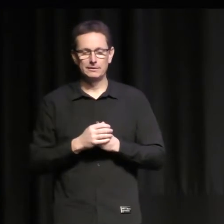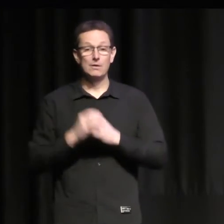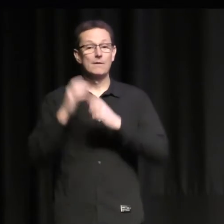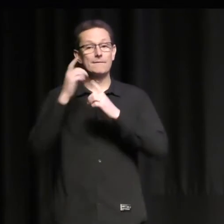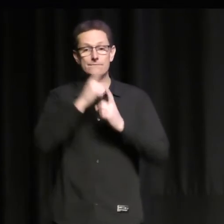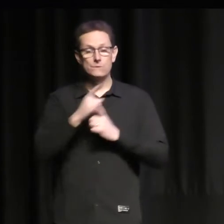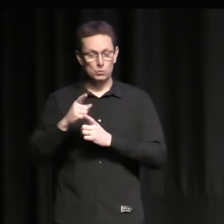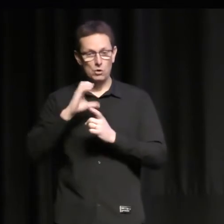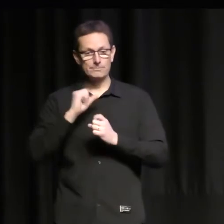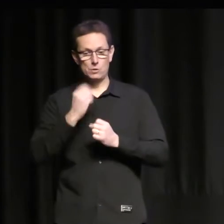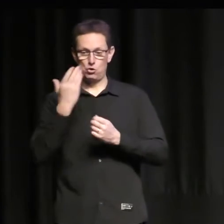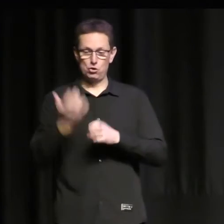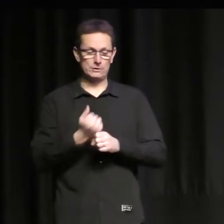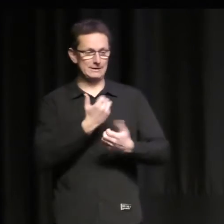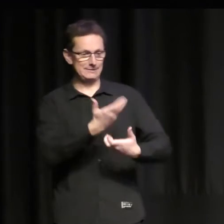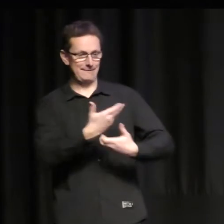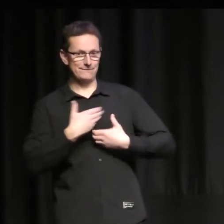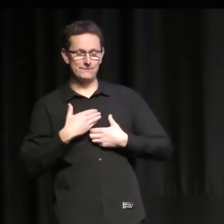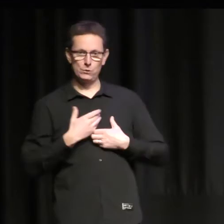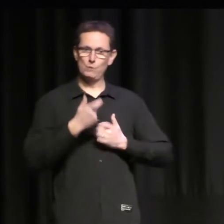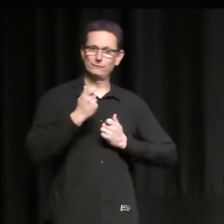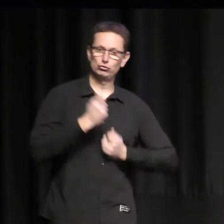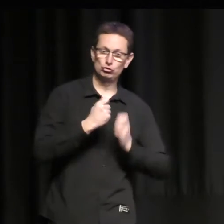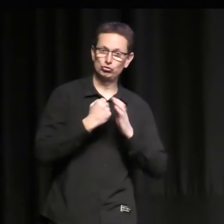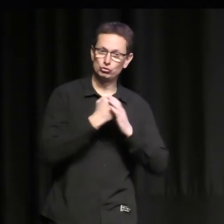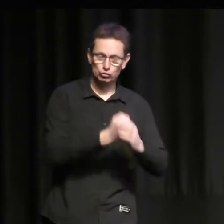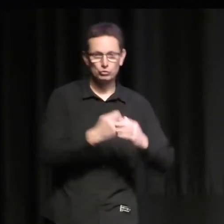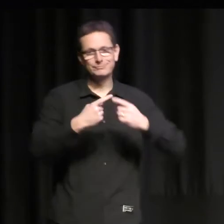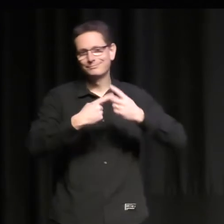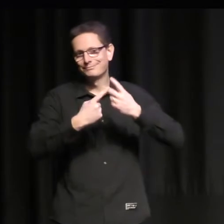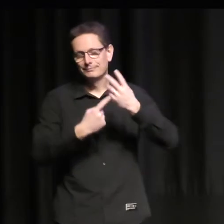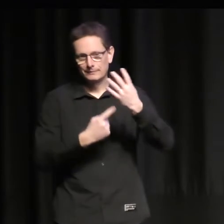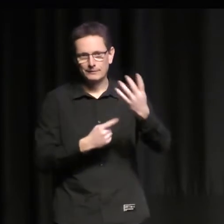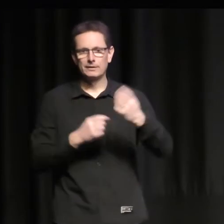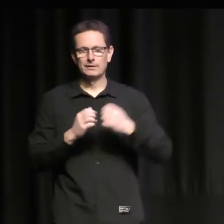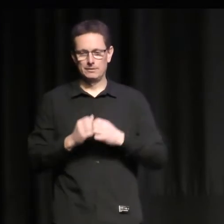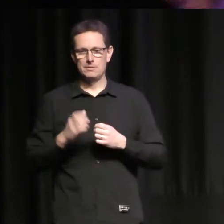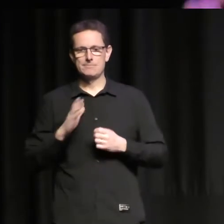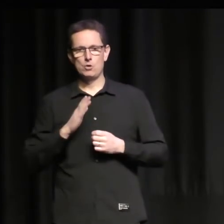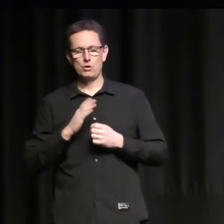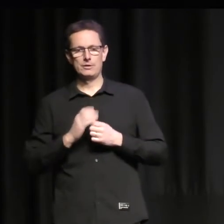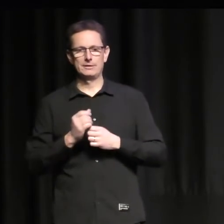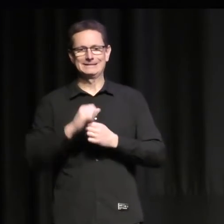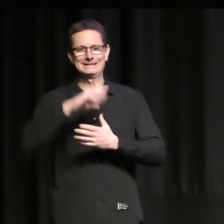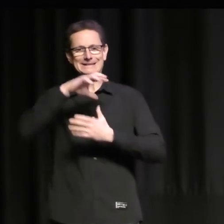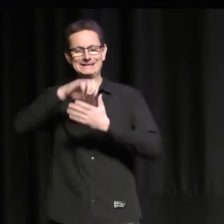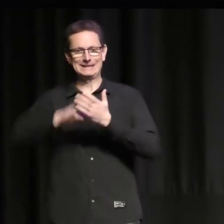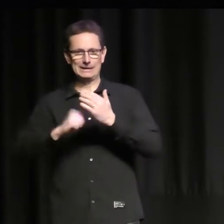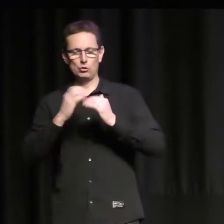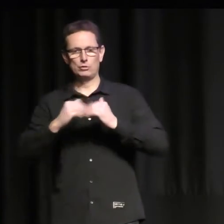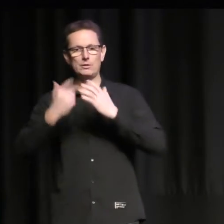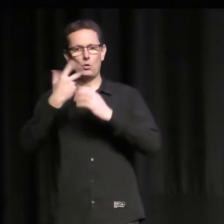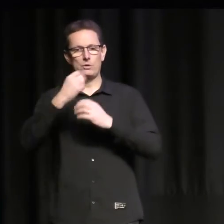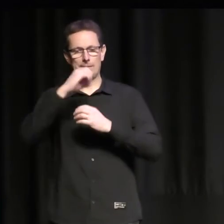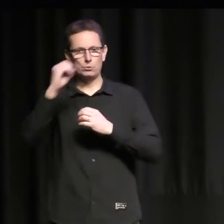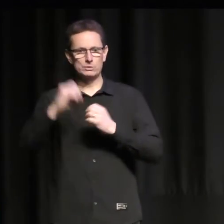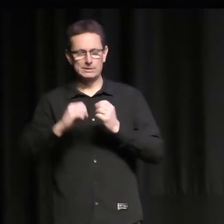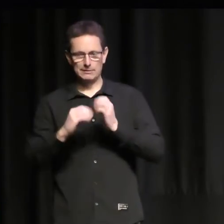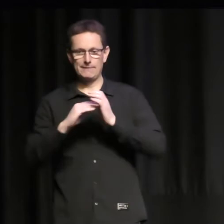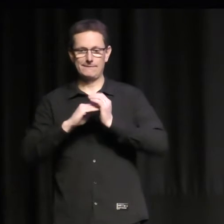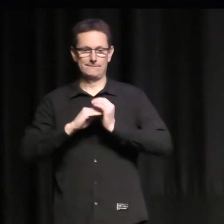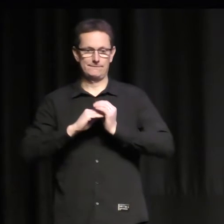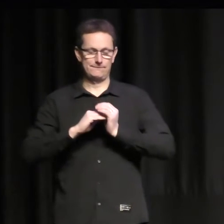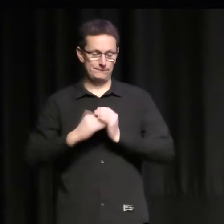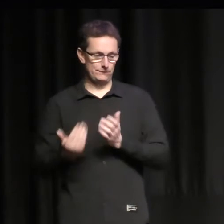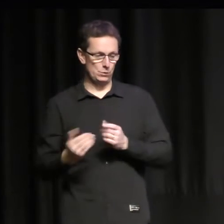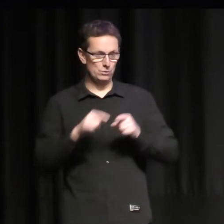manage to get a benefit, face marginal tax rates of 80% or more in going from benefits